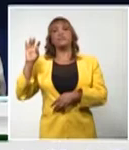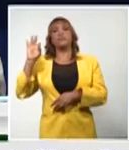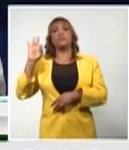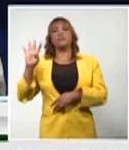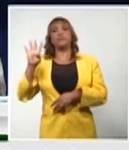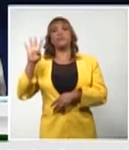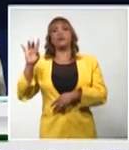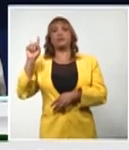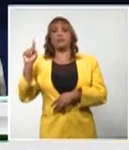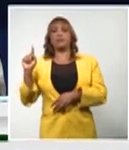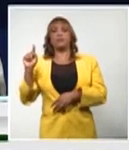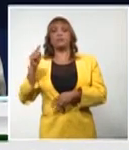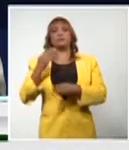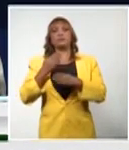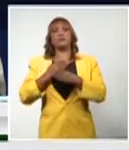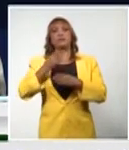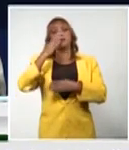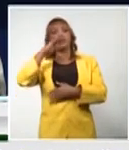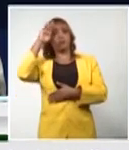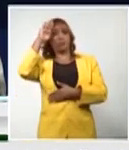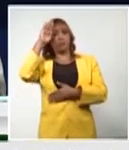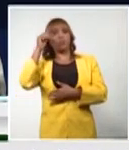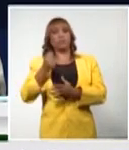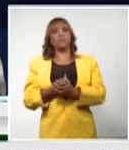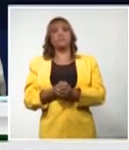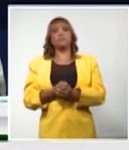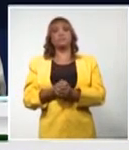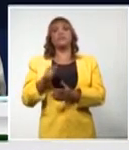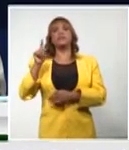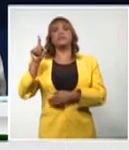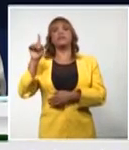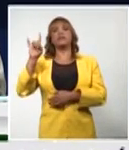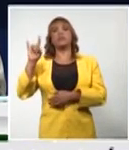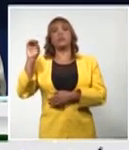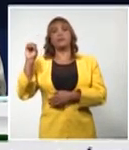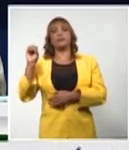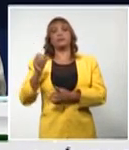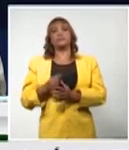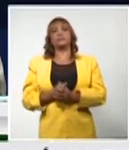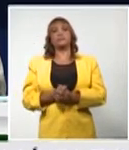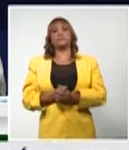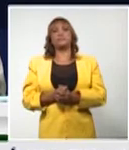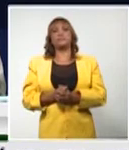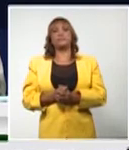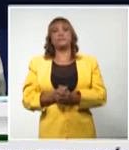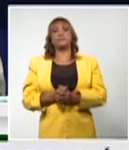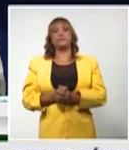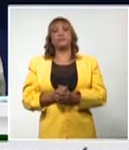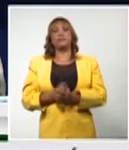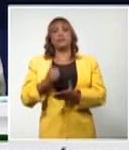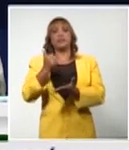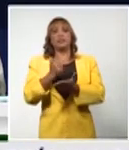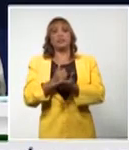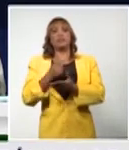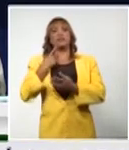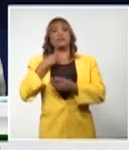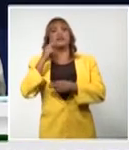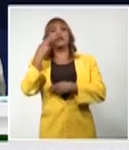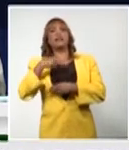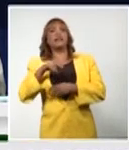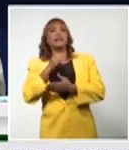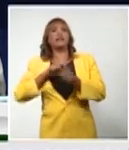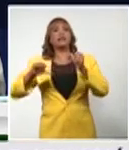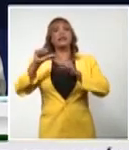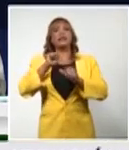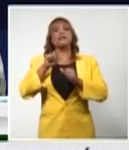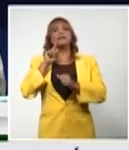Claras, 190 in Santiago de Cubas, 358 in the Genetic Engineering and Biotechnology Center Lab,